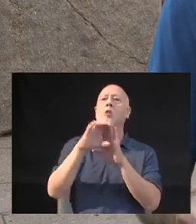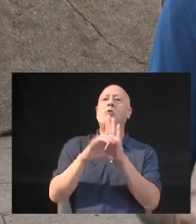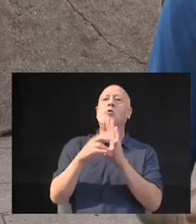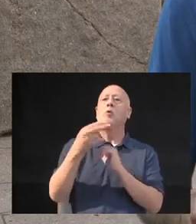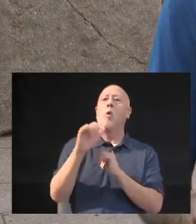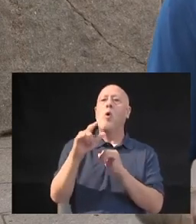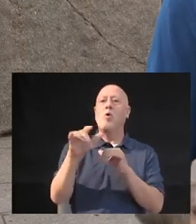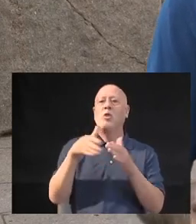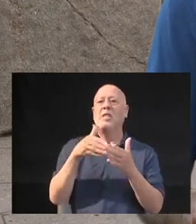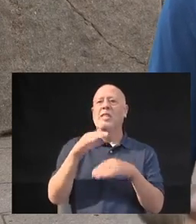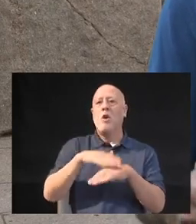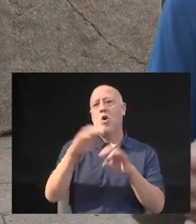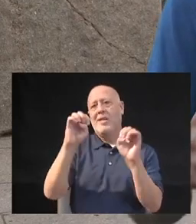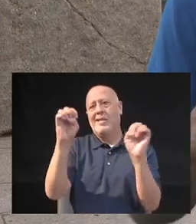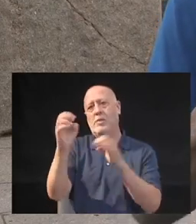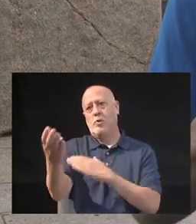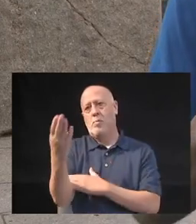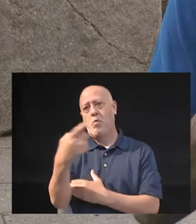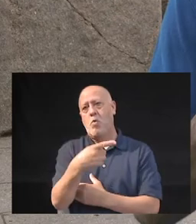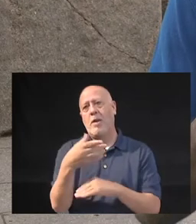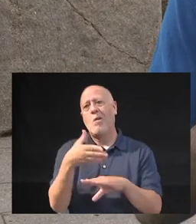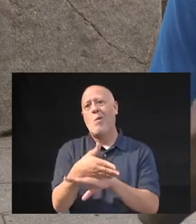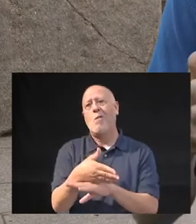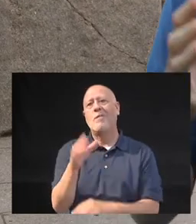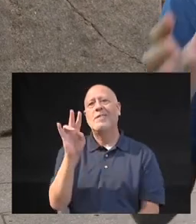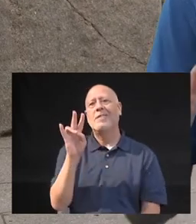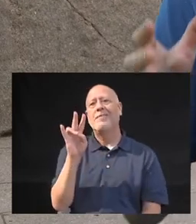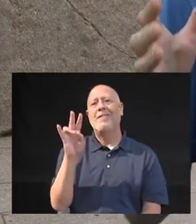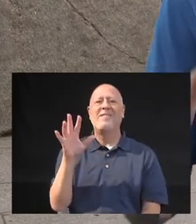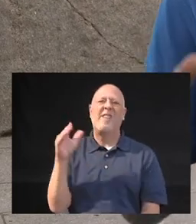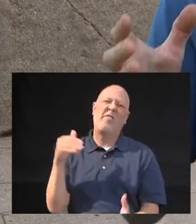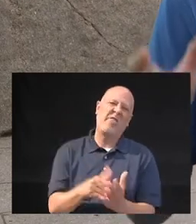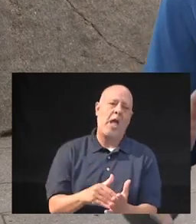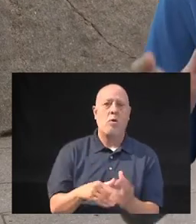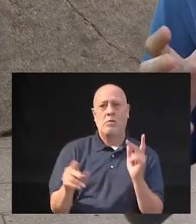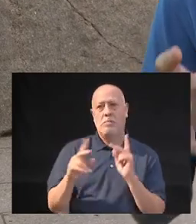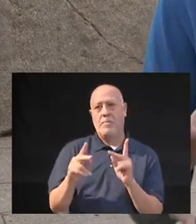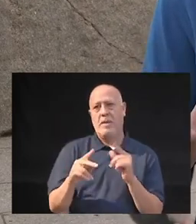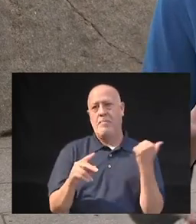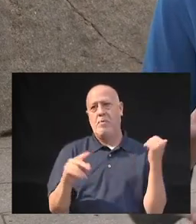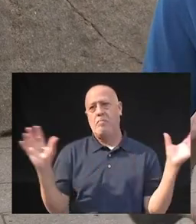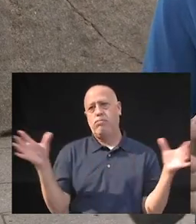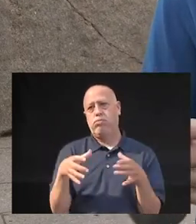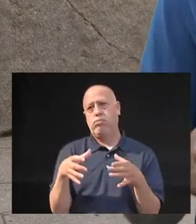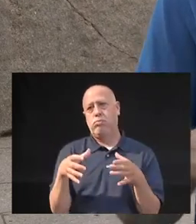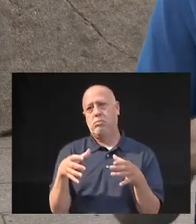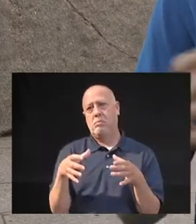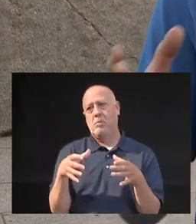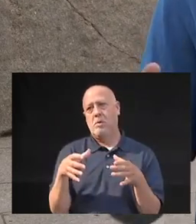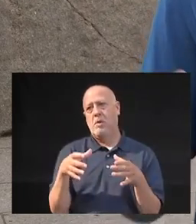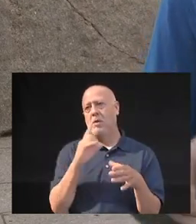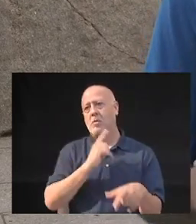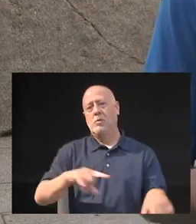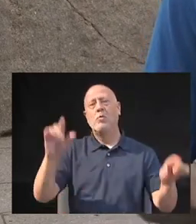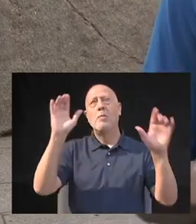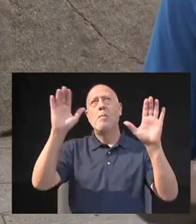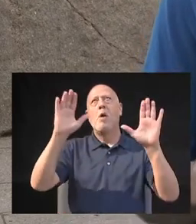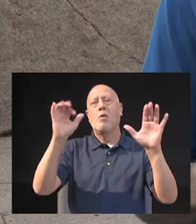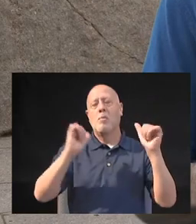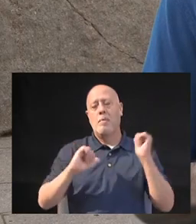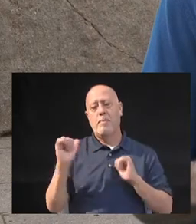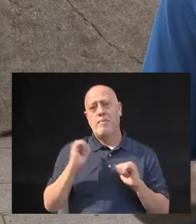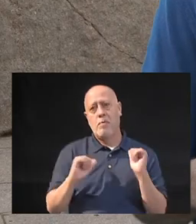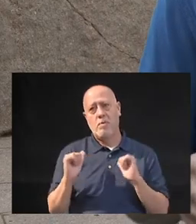She sang on Easter morning. Over 75,000 people gathered. It was a remarkable